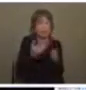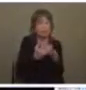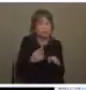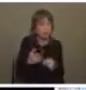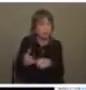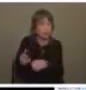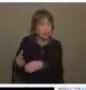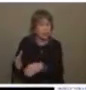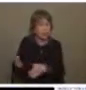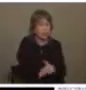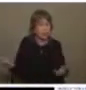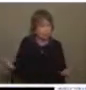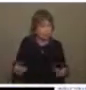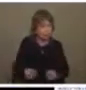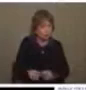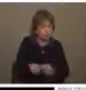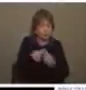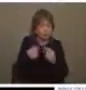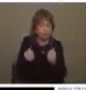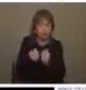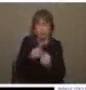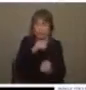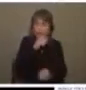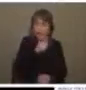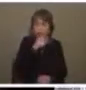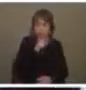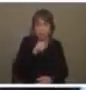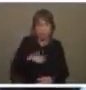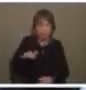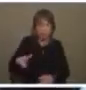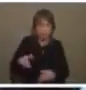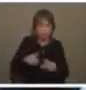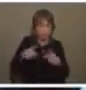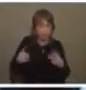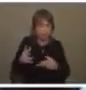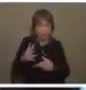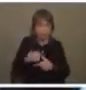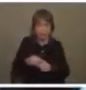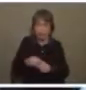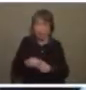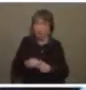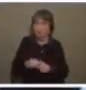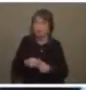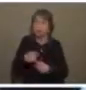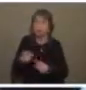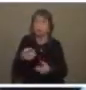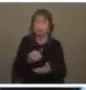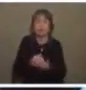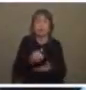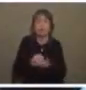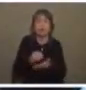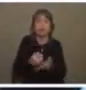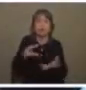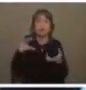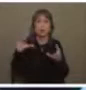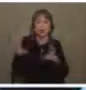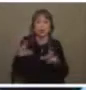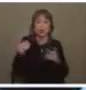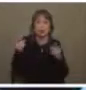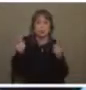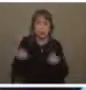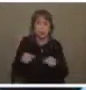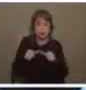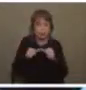much more likely to live in poverty compared to persons in older age groups. As the economic crisis in Puerto Rico and the various reports that describe it